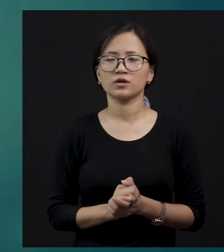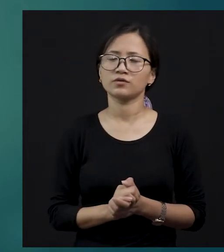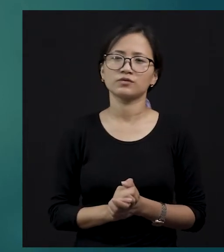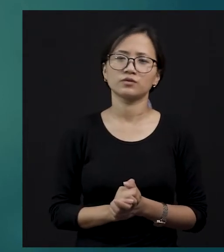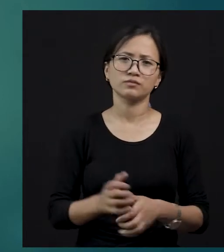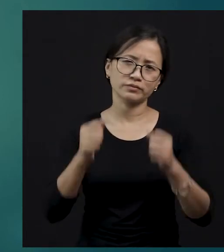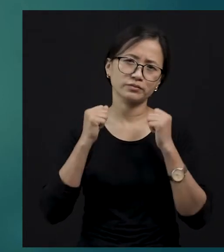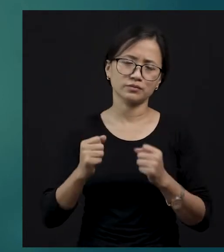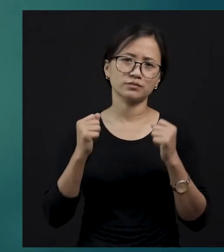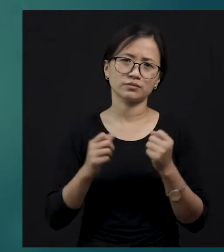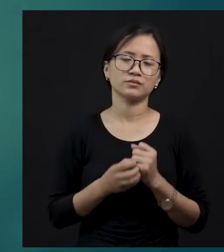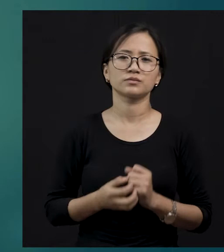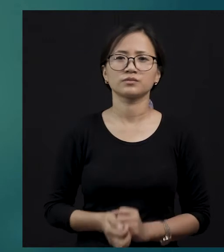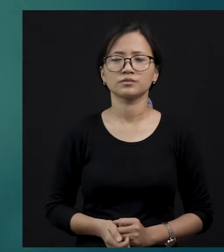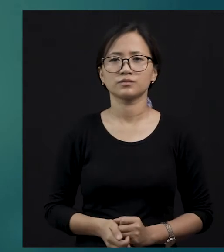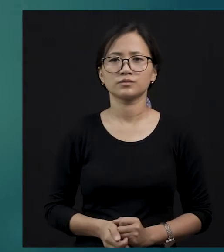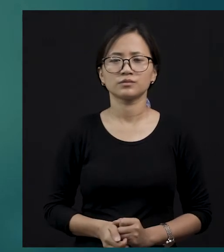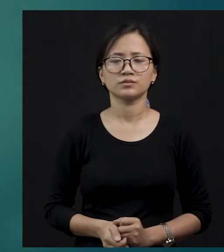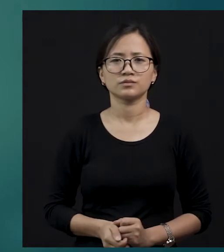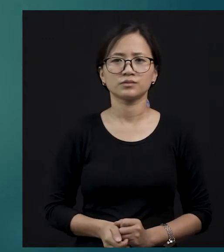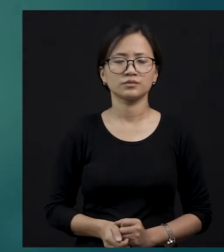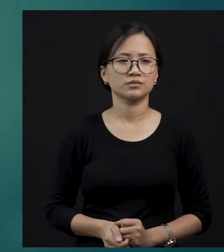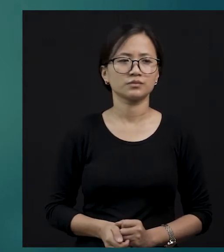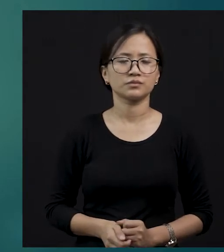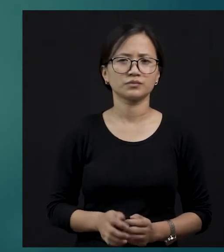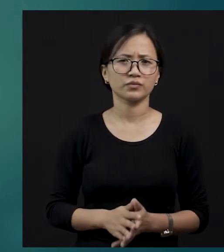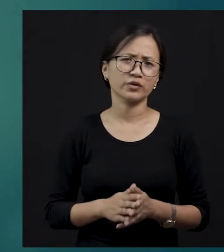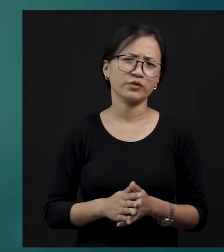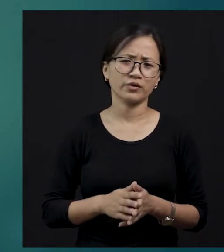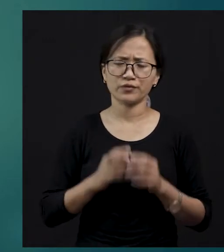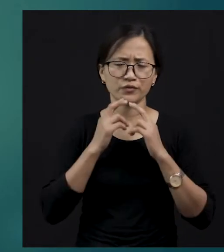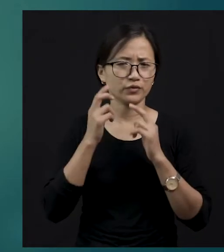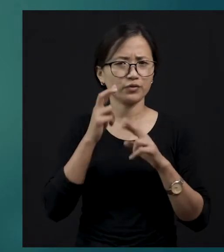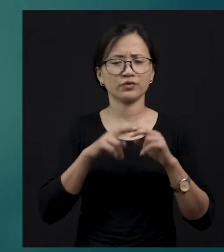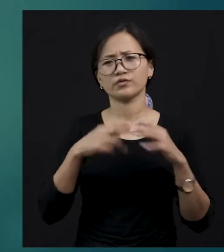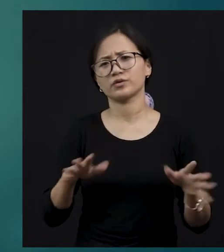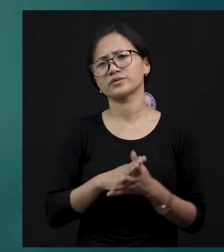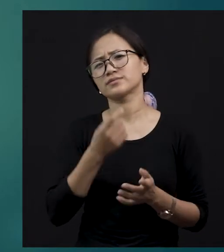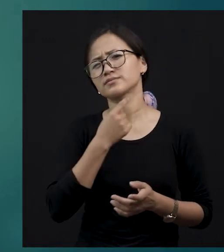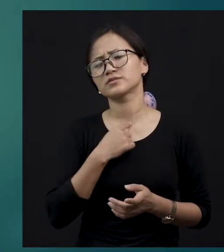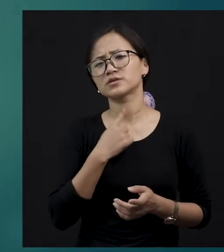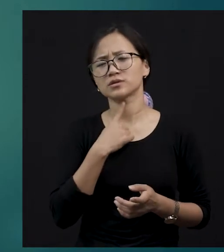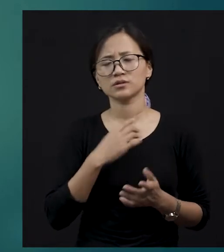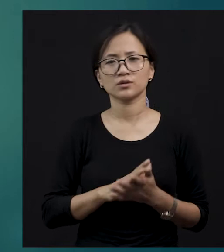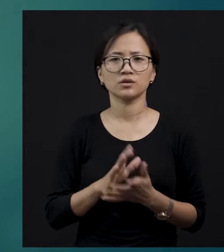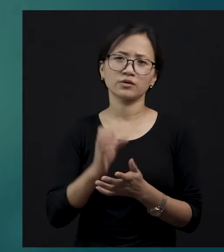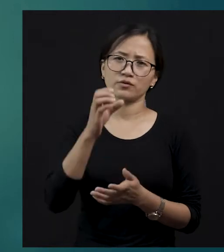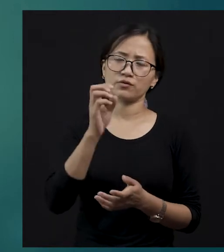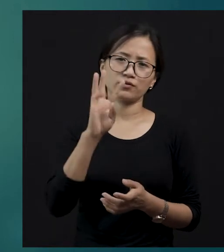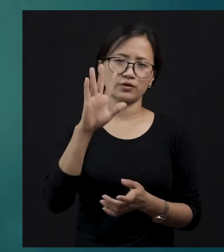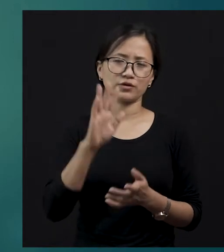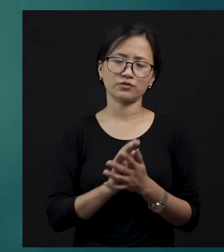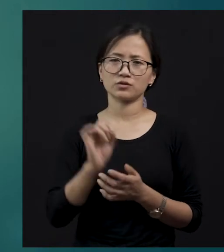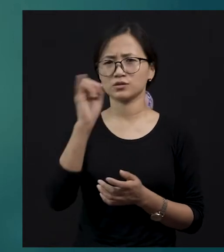difficult. Forcing yourself to drink water is also something difficult. If you are very thirsty, we never know, you may drink even 5-6 glasses